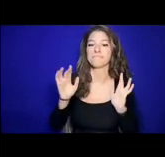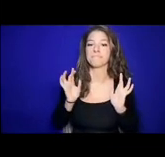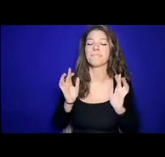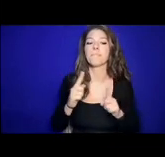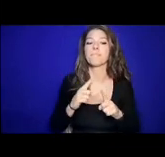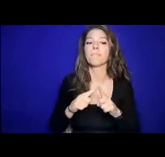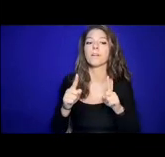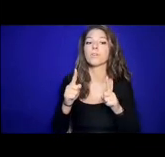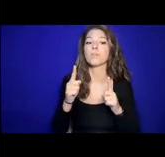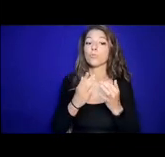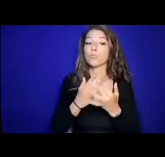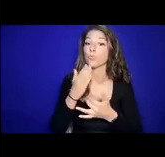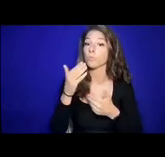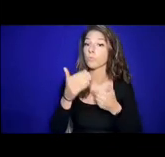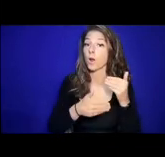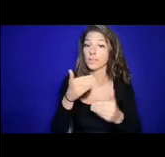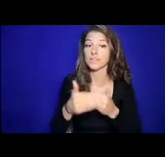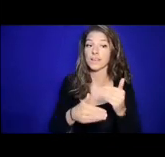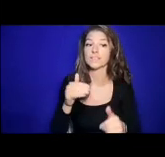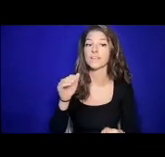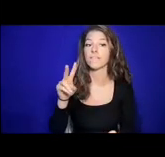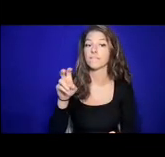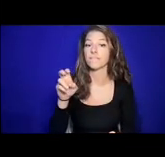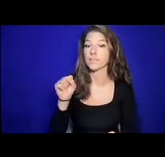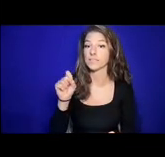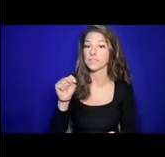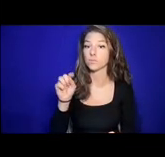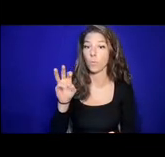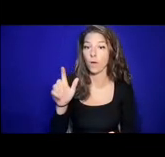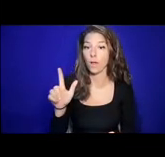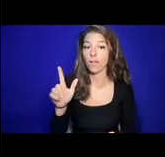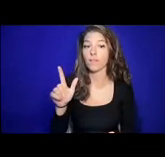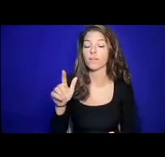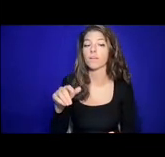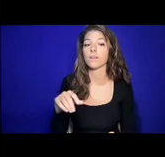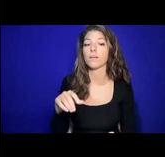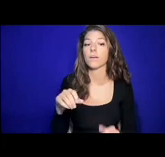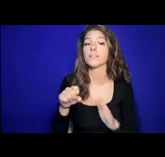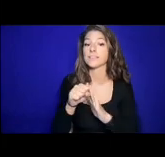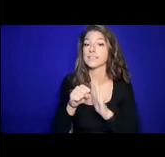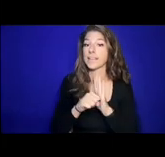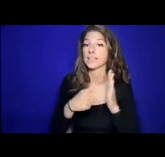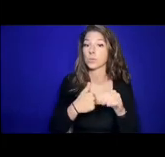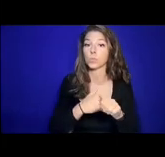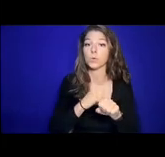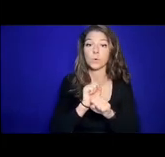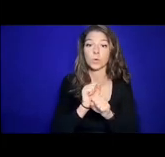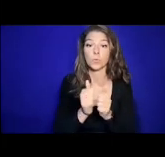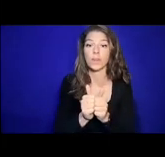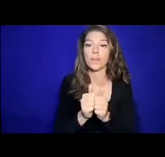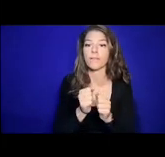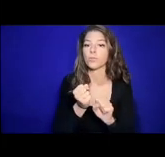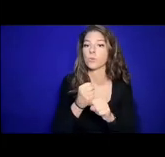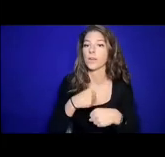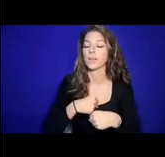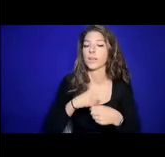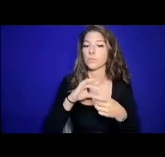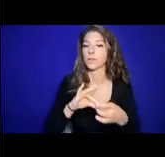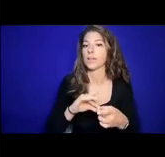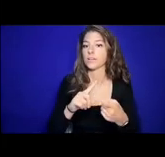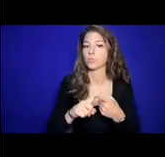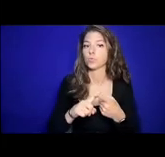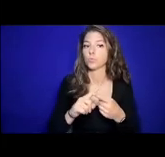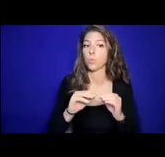the process that Vestwell and then the states that we work with have created when it comes to